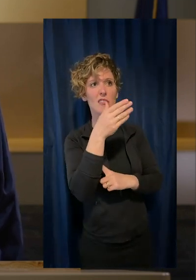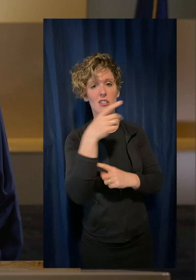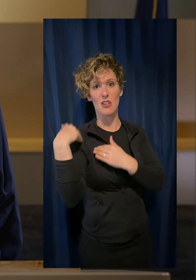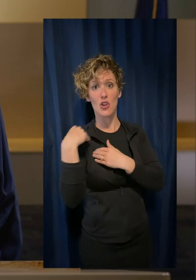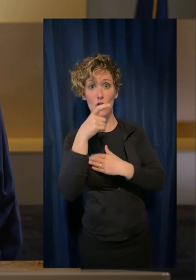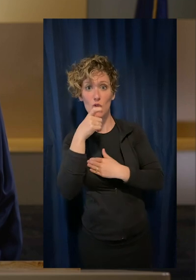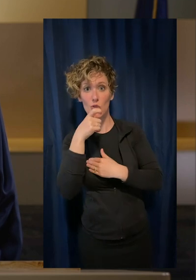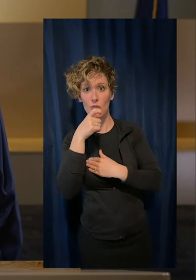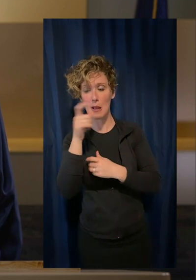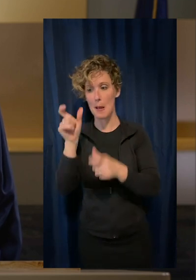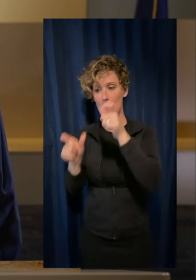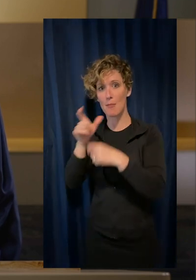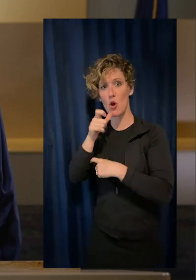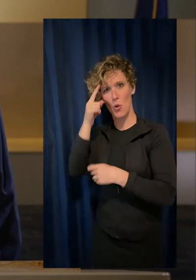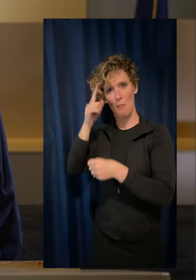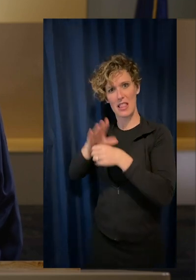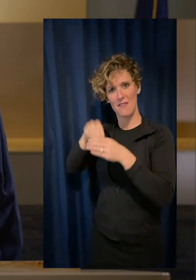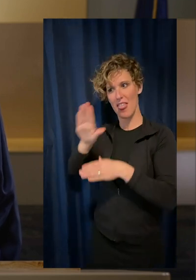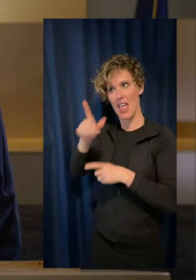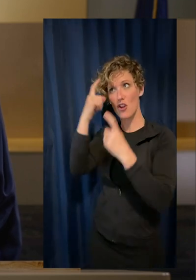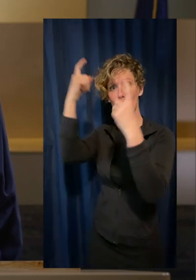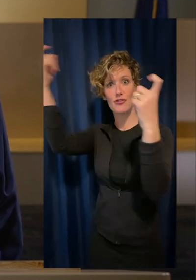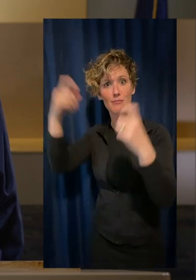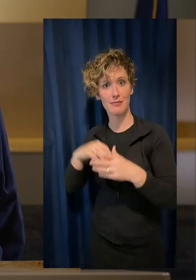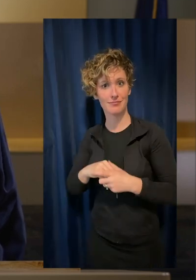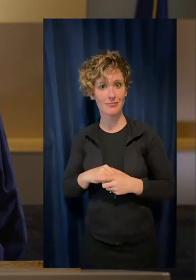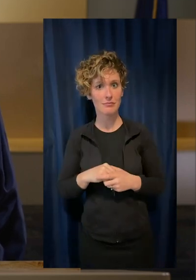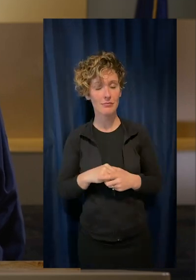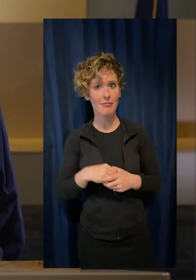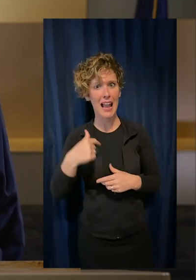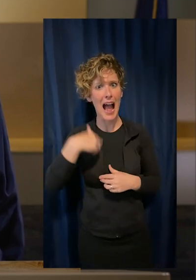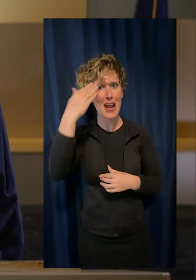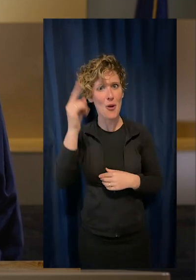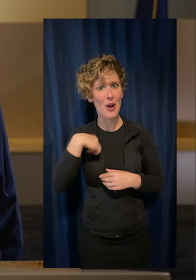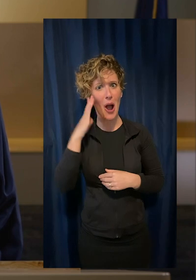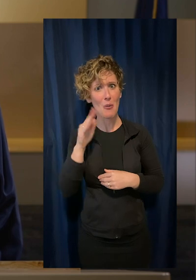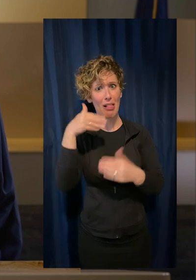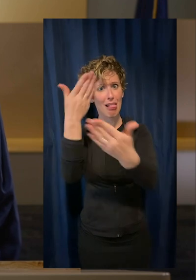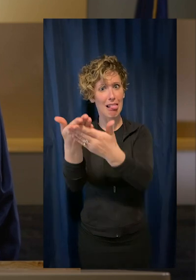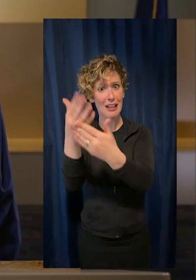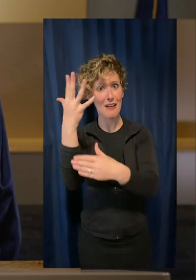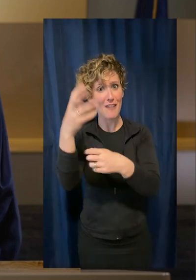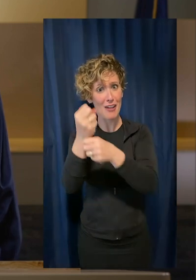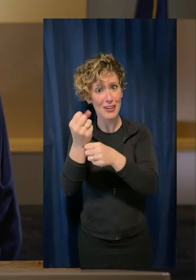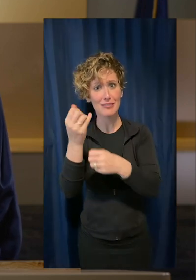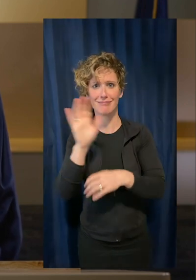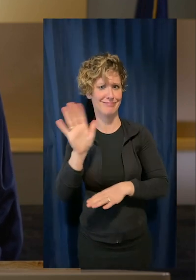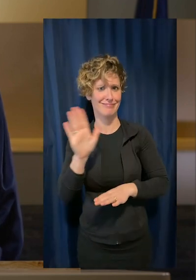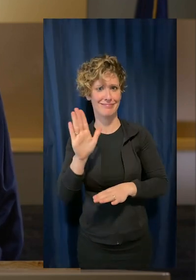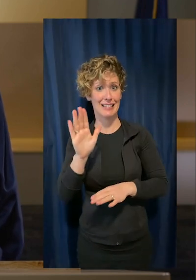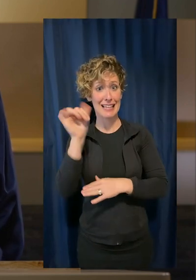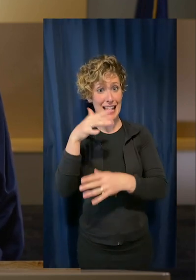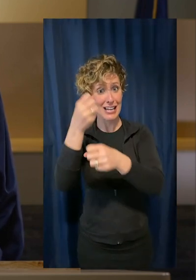me, I don't know where I'll be in a year from now or 5 years from now. Heck, if I'm being completely honest, I don't even know what I'll be having for